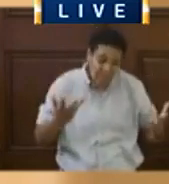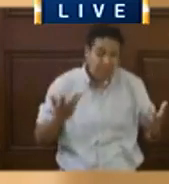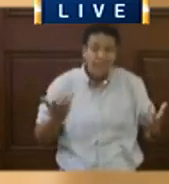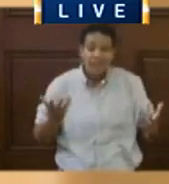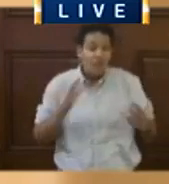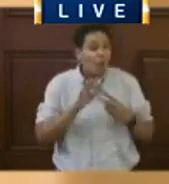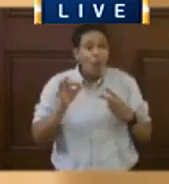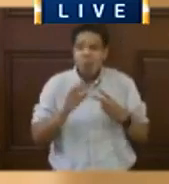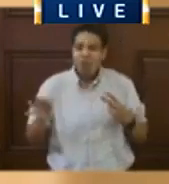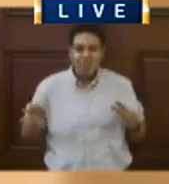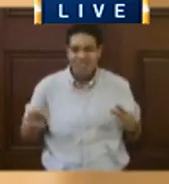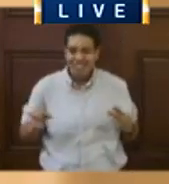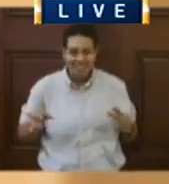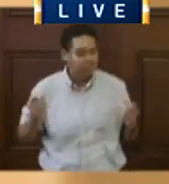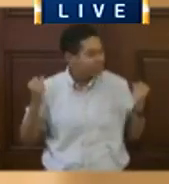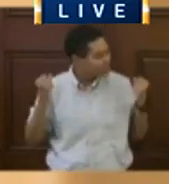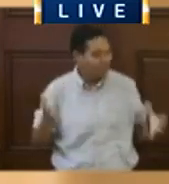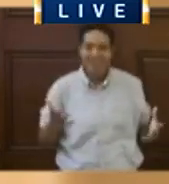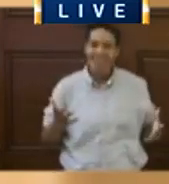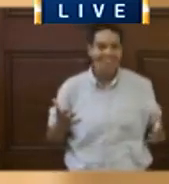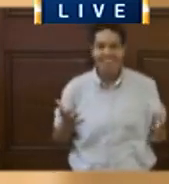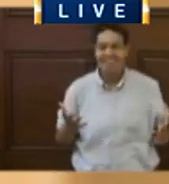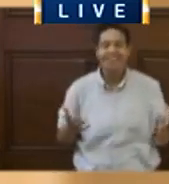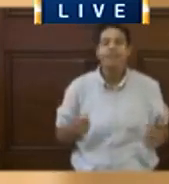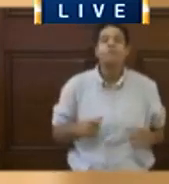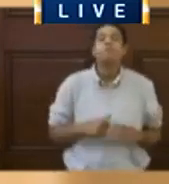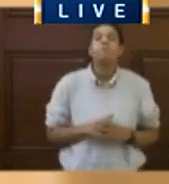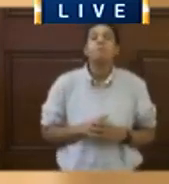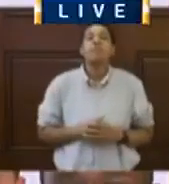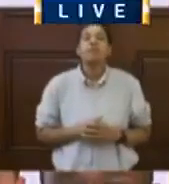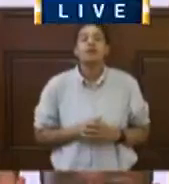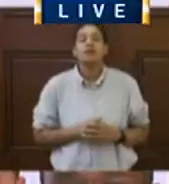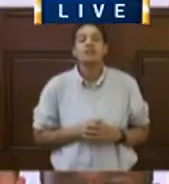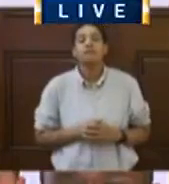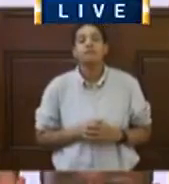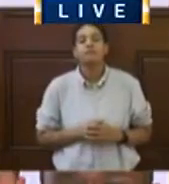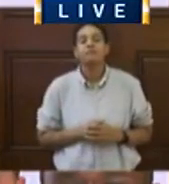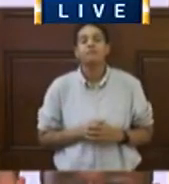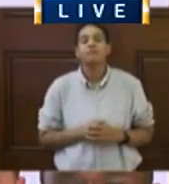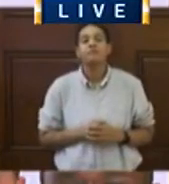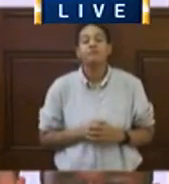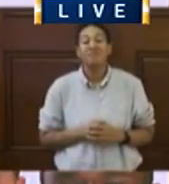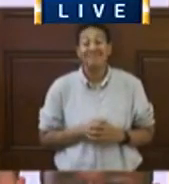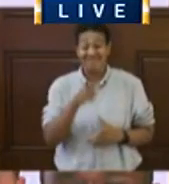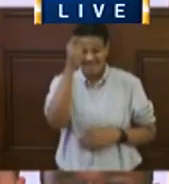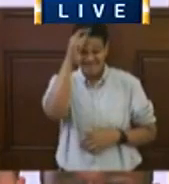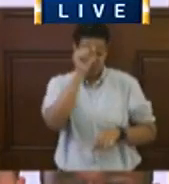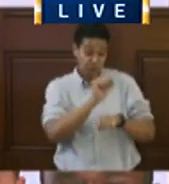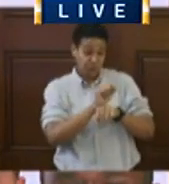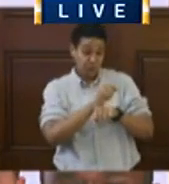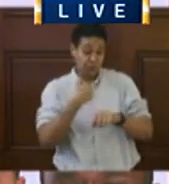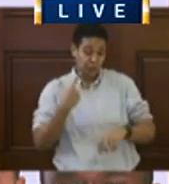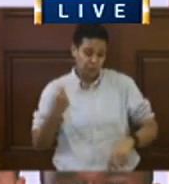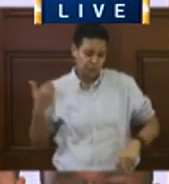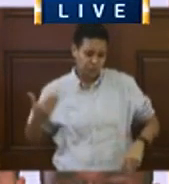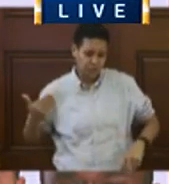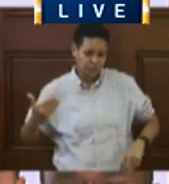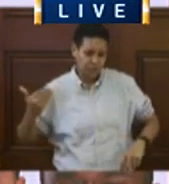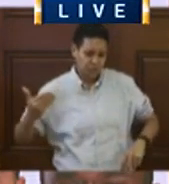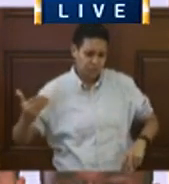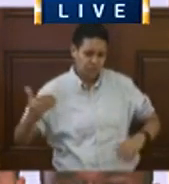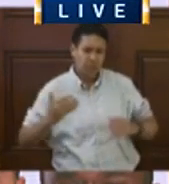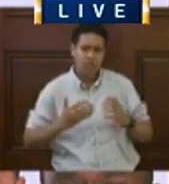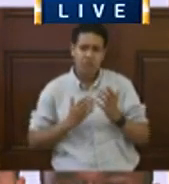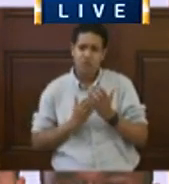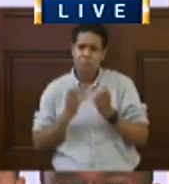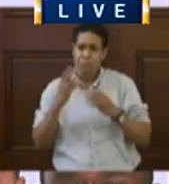options, and the work that we have done as a country over a number of years puts